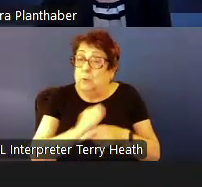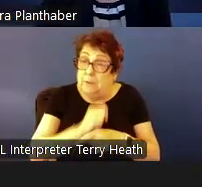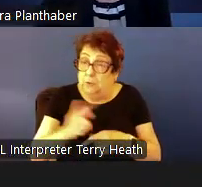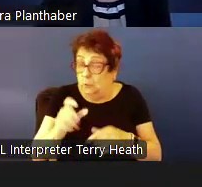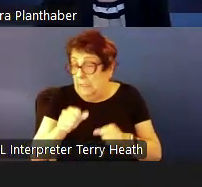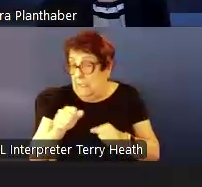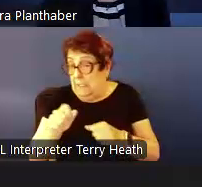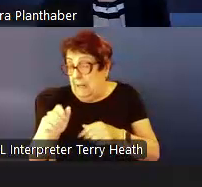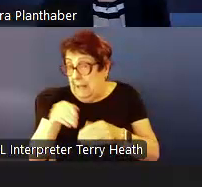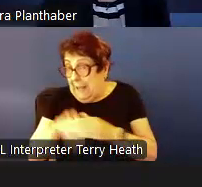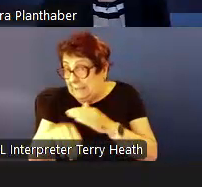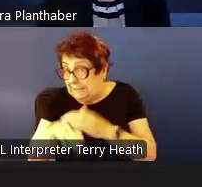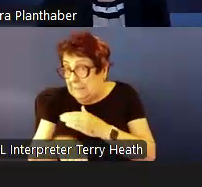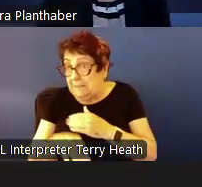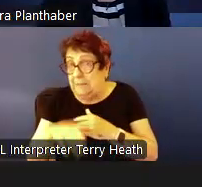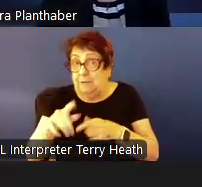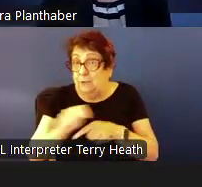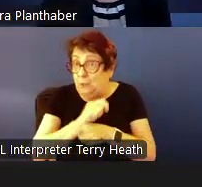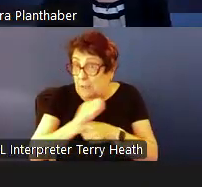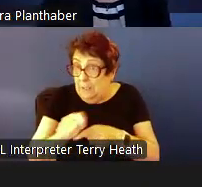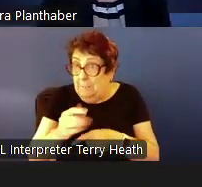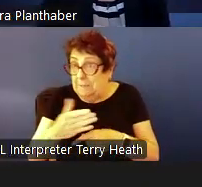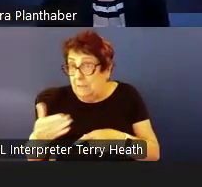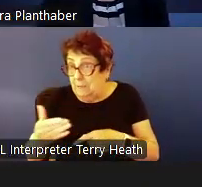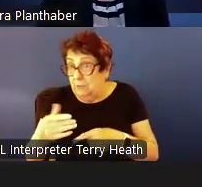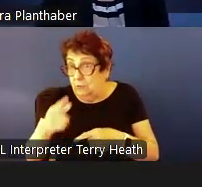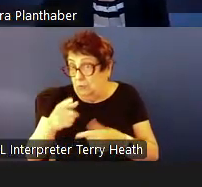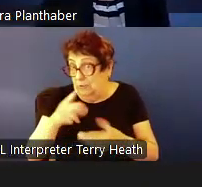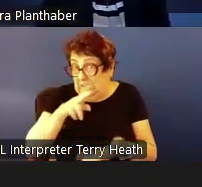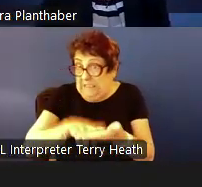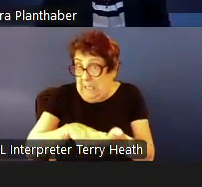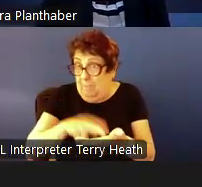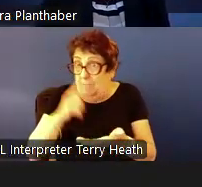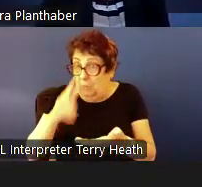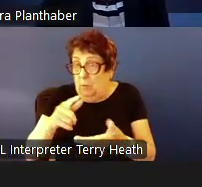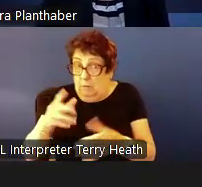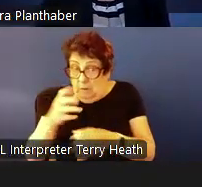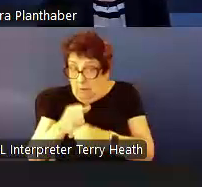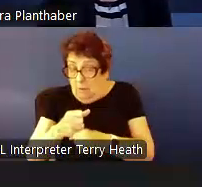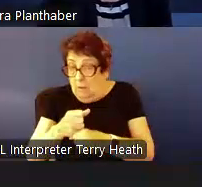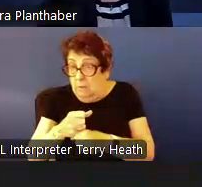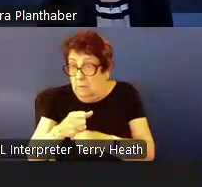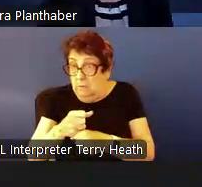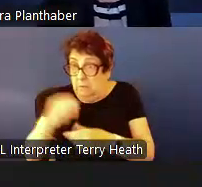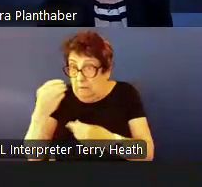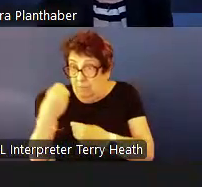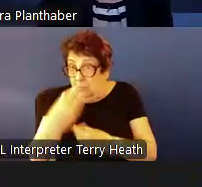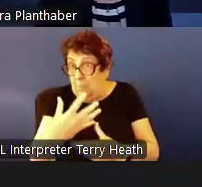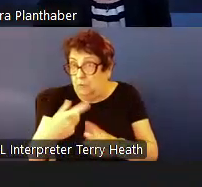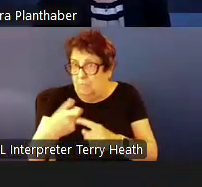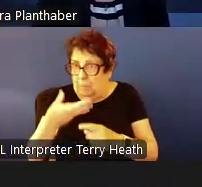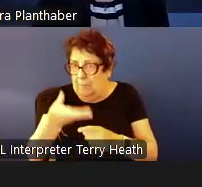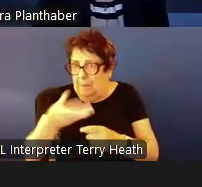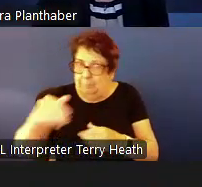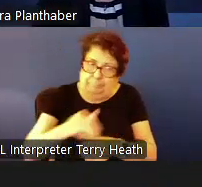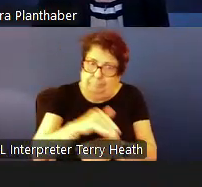sign up to receive updates from them, including a monthly digest of resources, and request a consultation on their website,